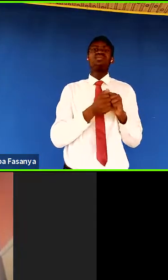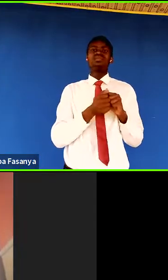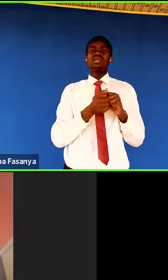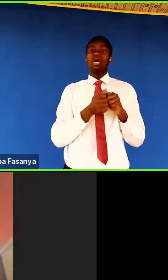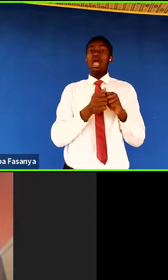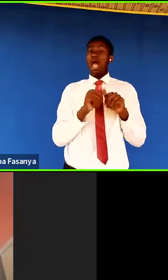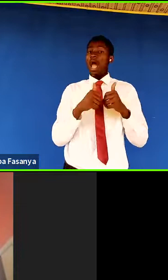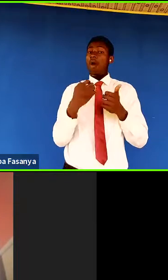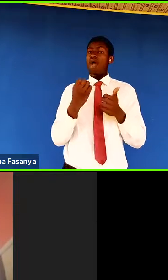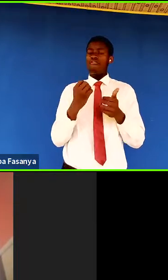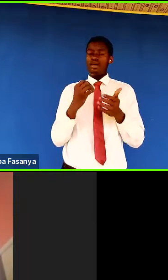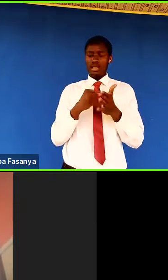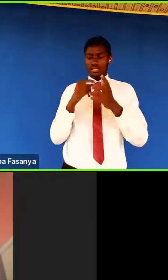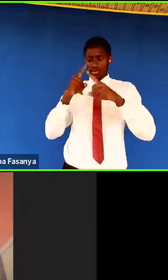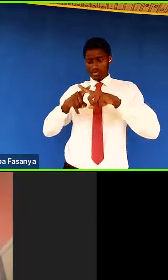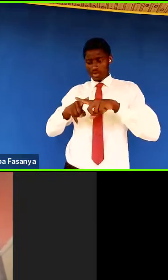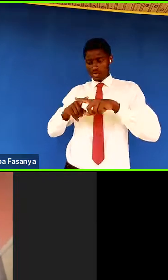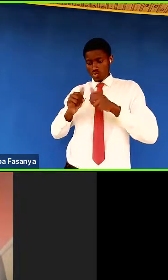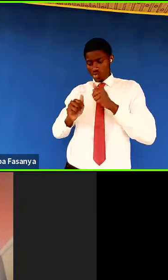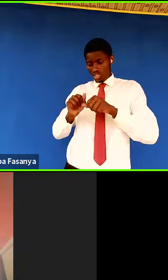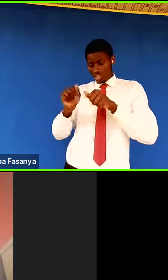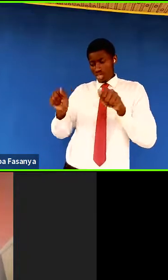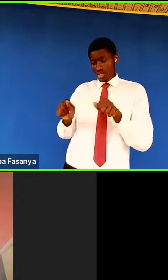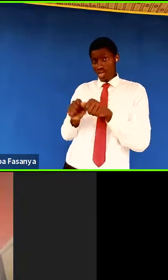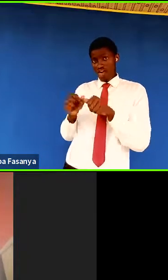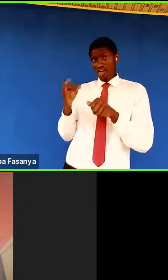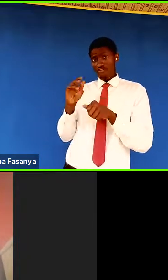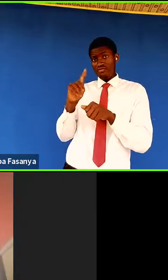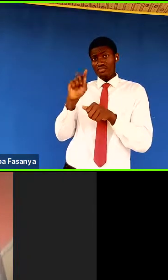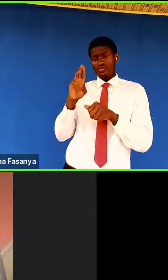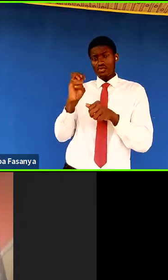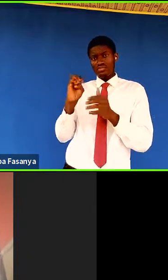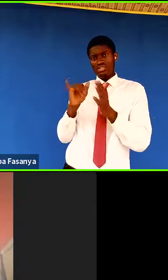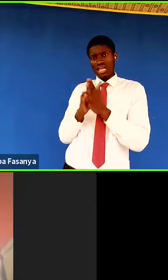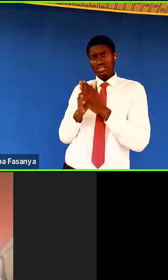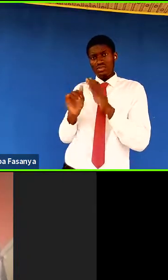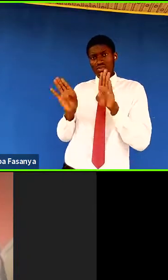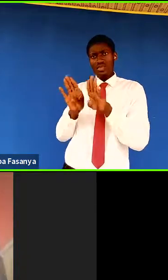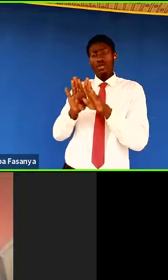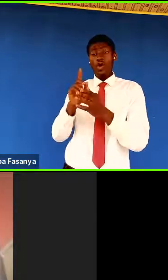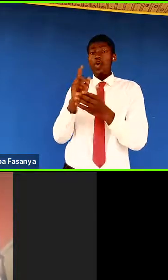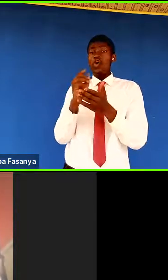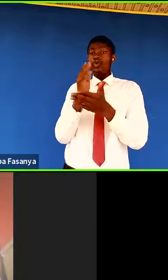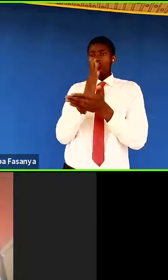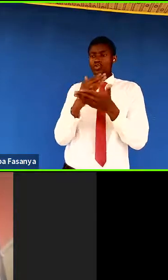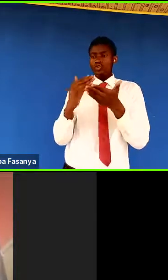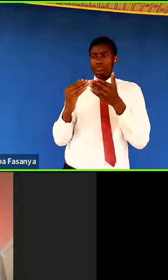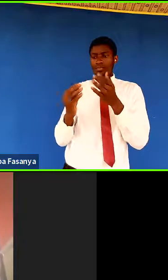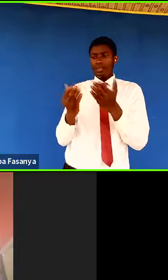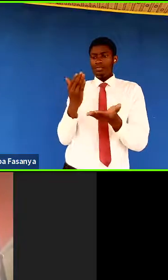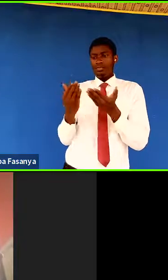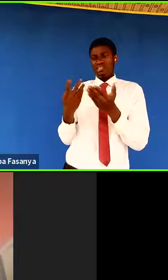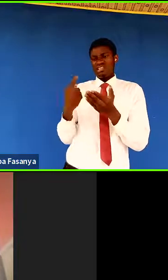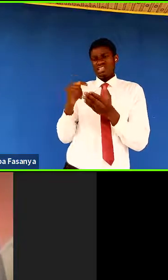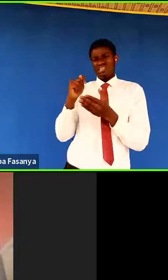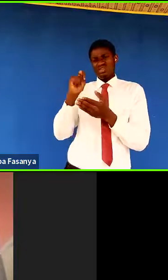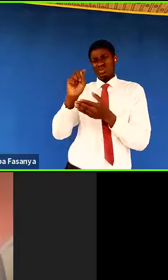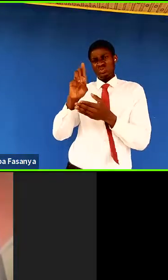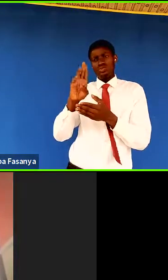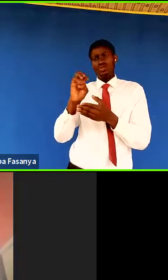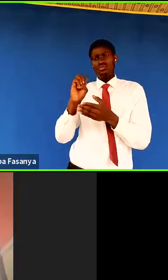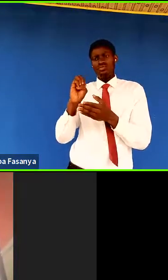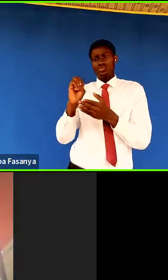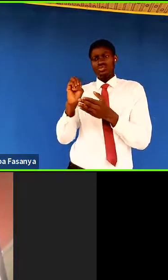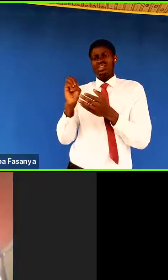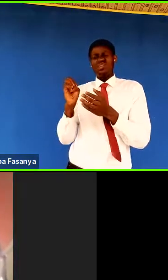tube that was blocked, okay? Some, if it's just that, oh, the tube was kinked as a result of some very, very filmy